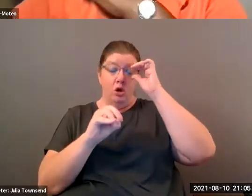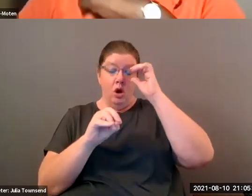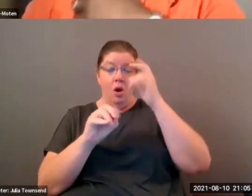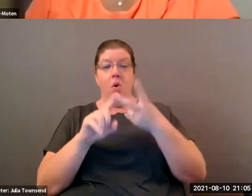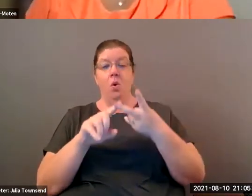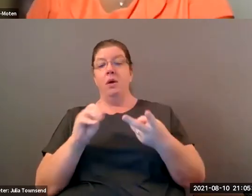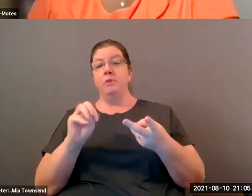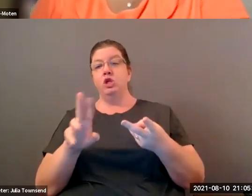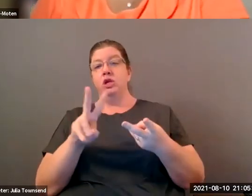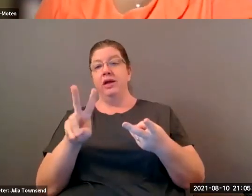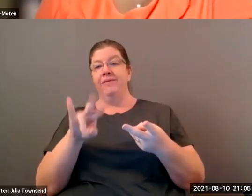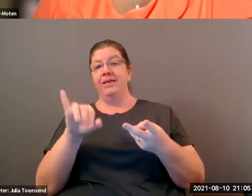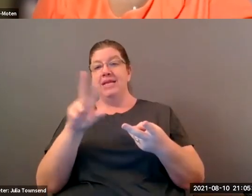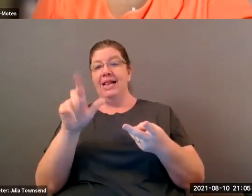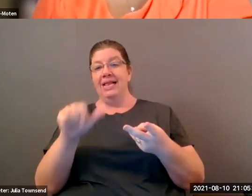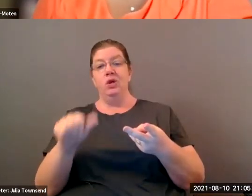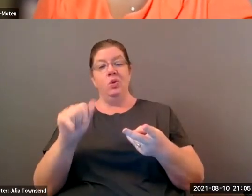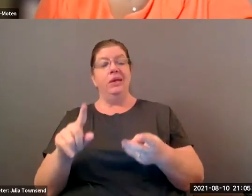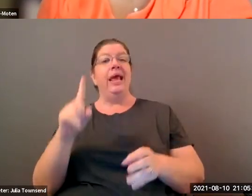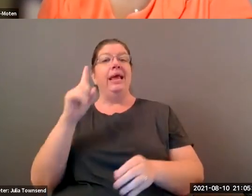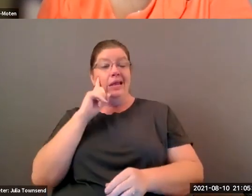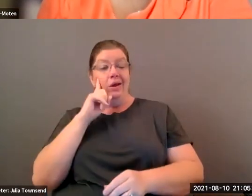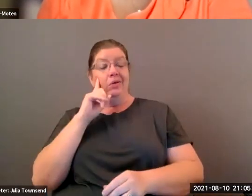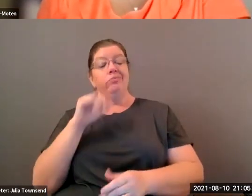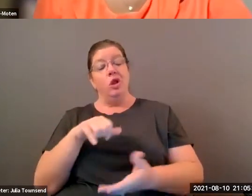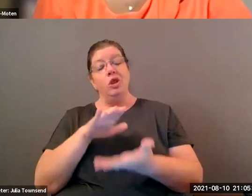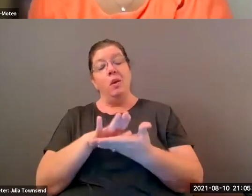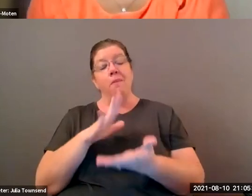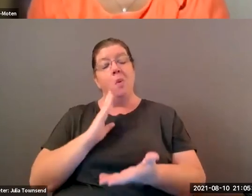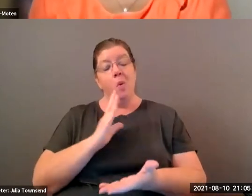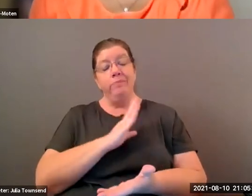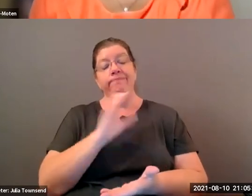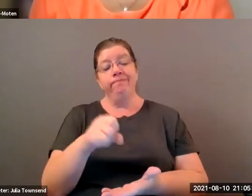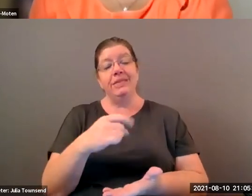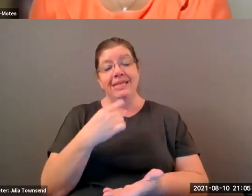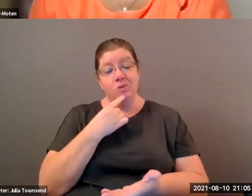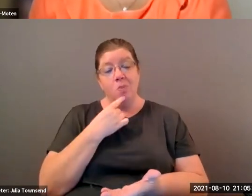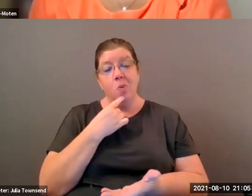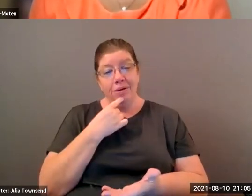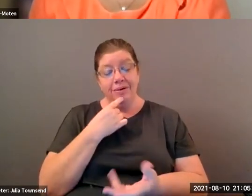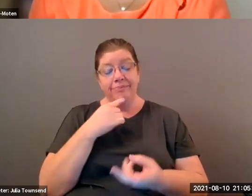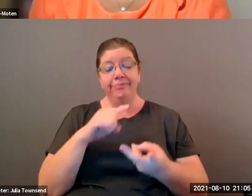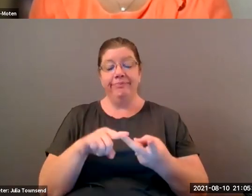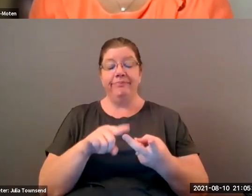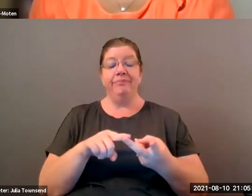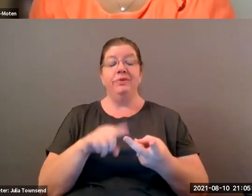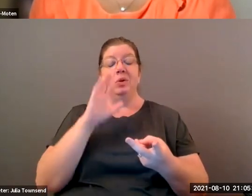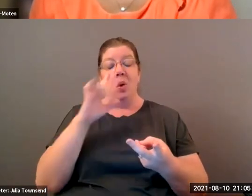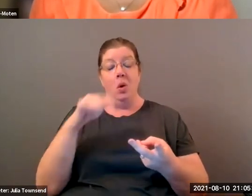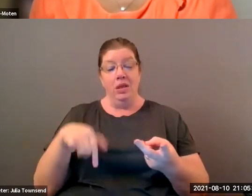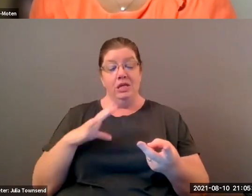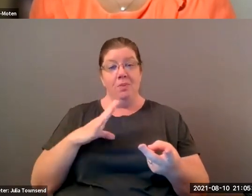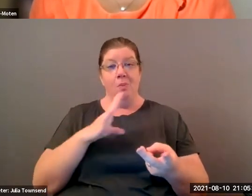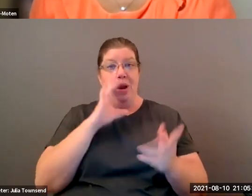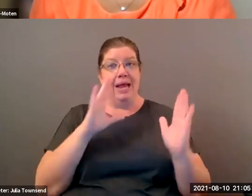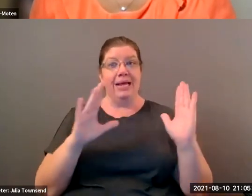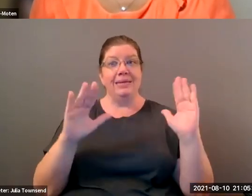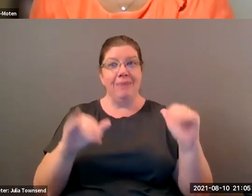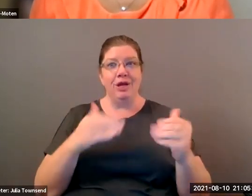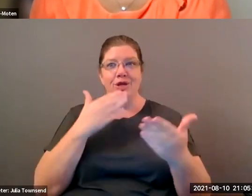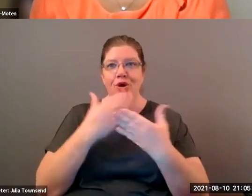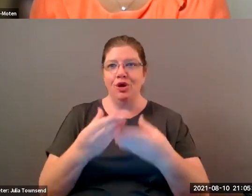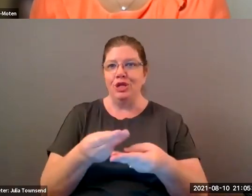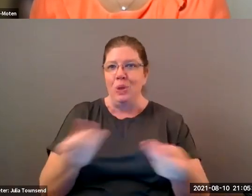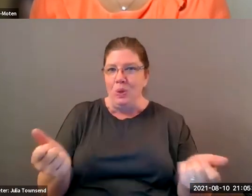I would just say that you can hear that the board is disappointed. And you can hear that this board expects a good